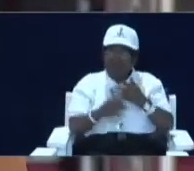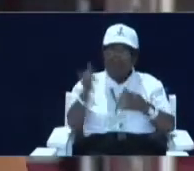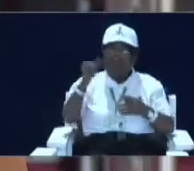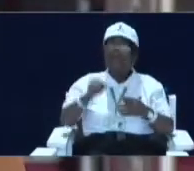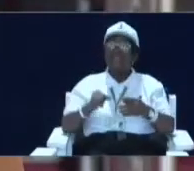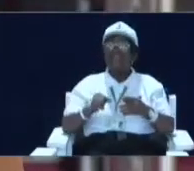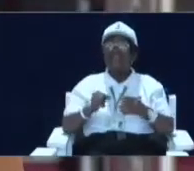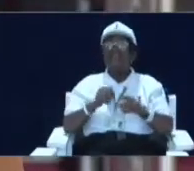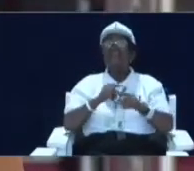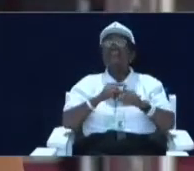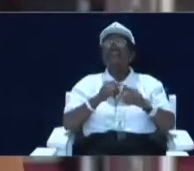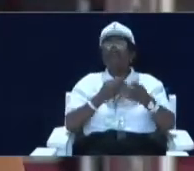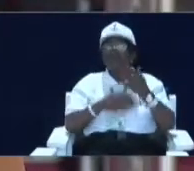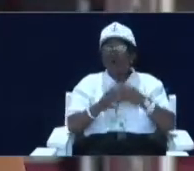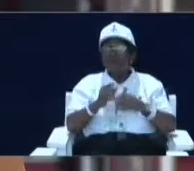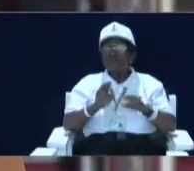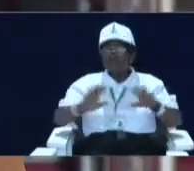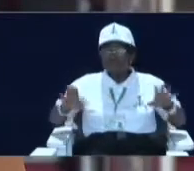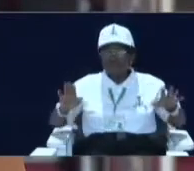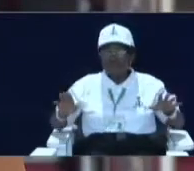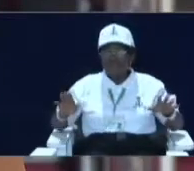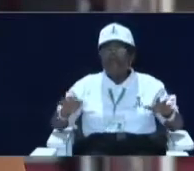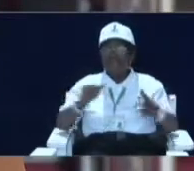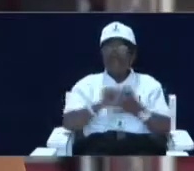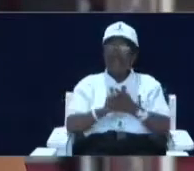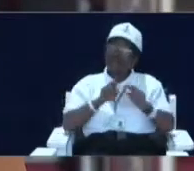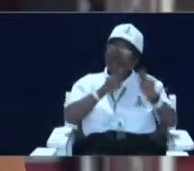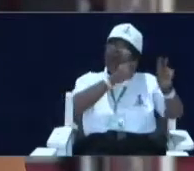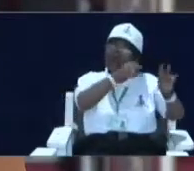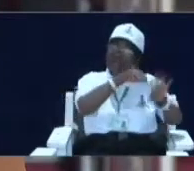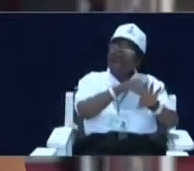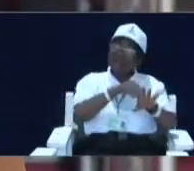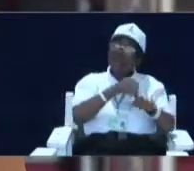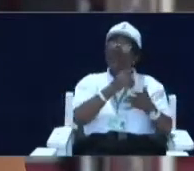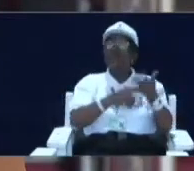look like what the mama have been looking at.